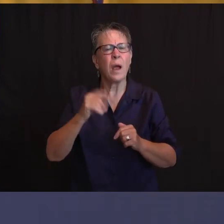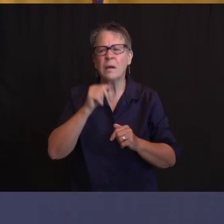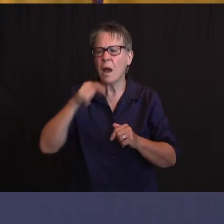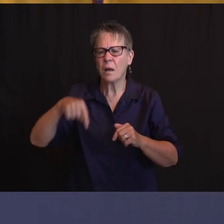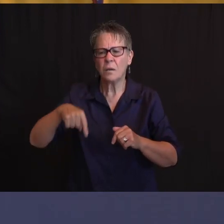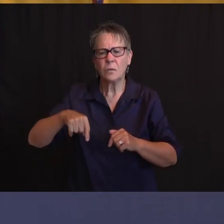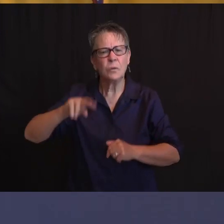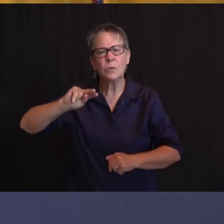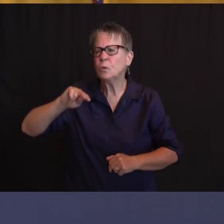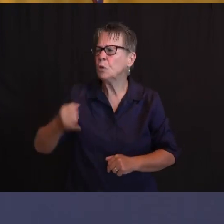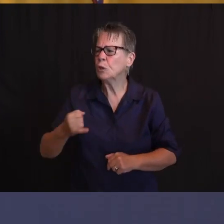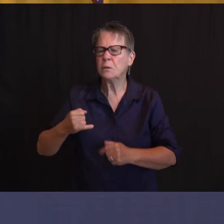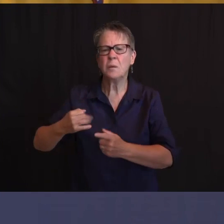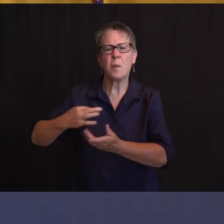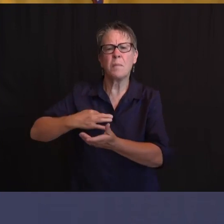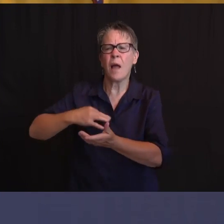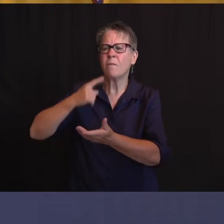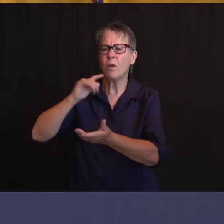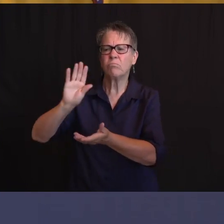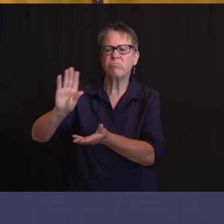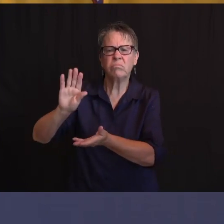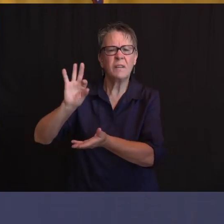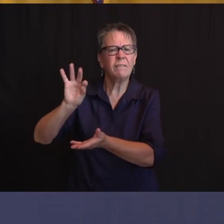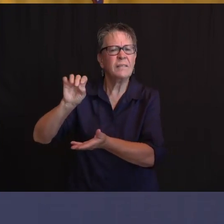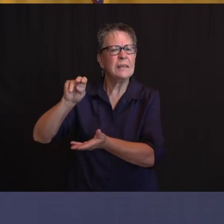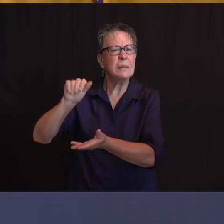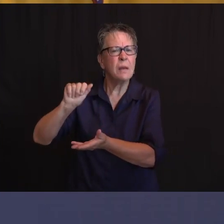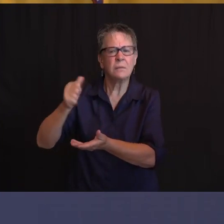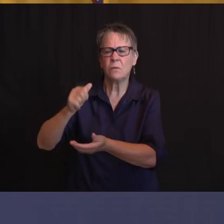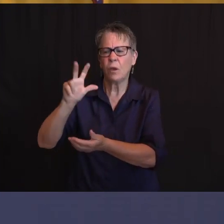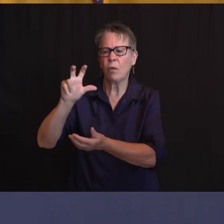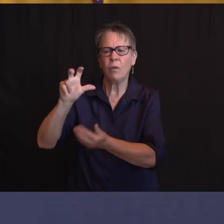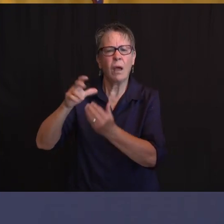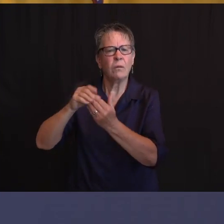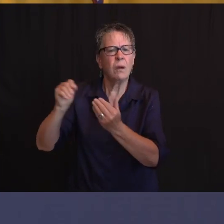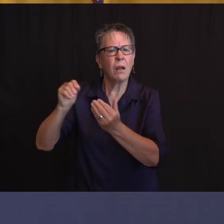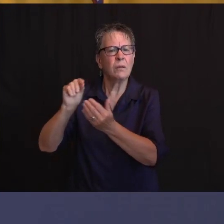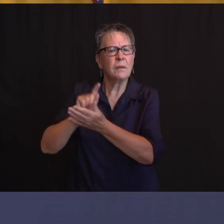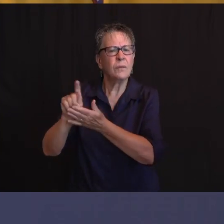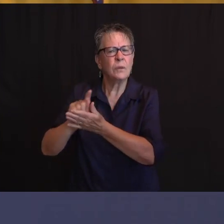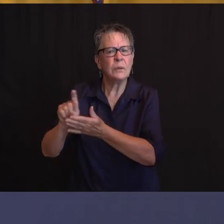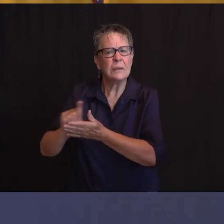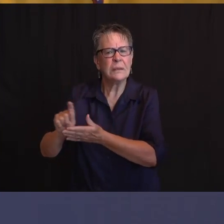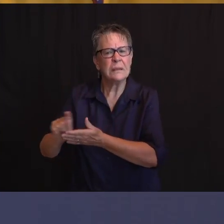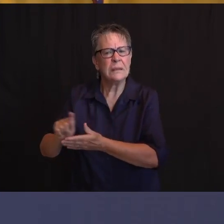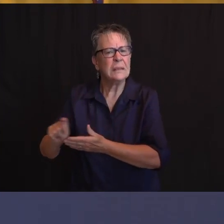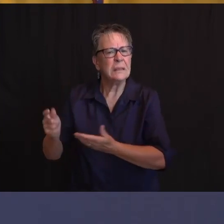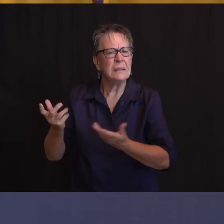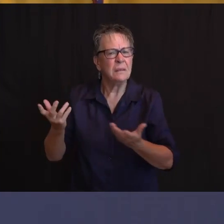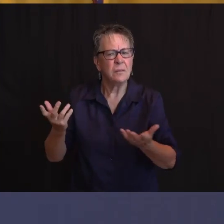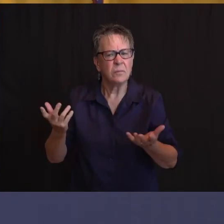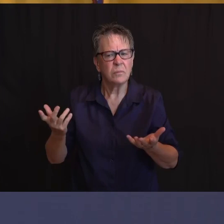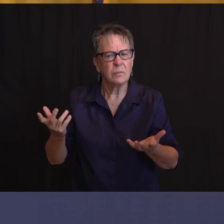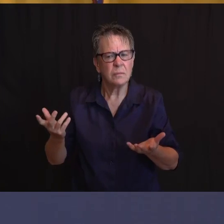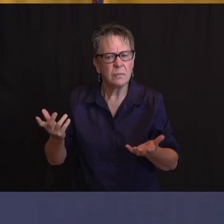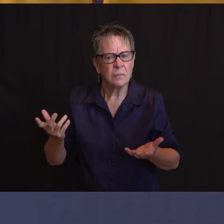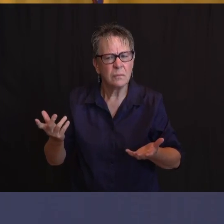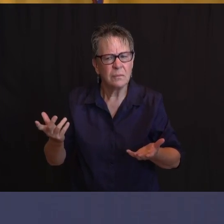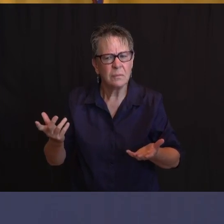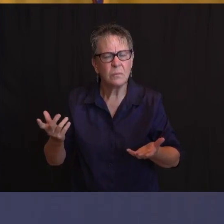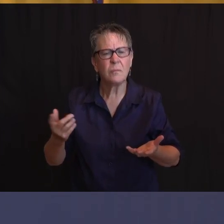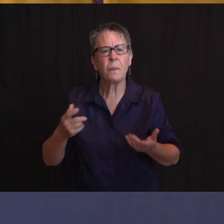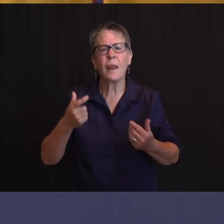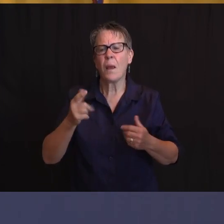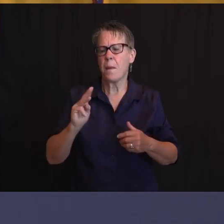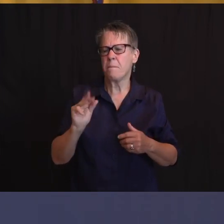on this, but that's something that we're looking at. Matt, do you want to add any more detail on that? And say hi to David for me if you could. Yeah, we're not isolated. We're not an isolated state in